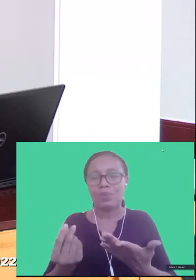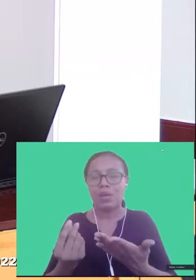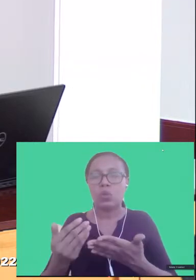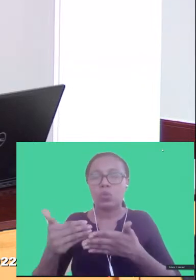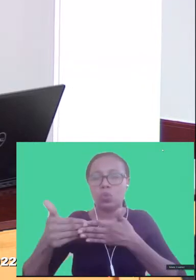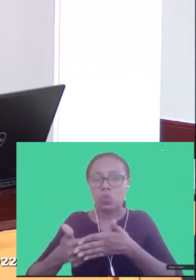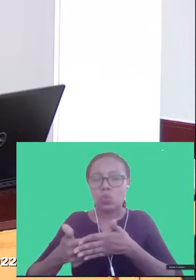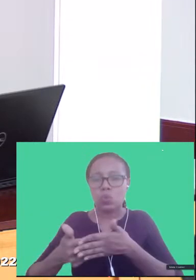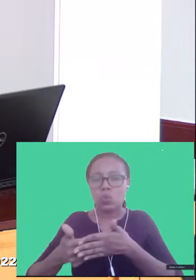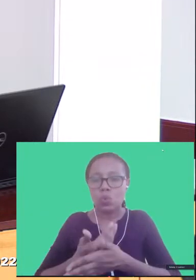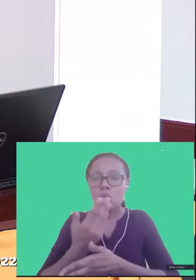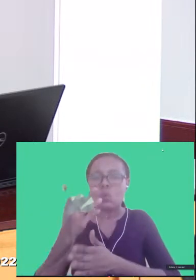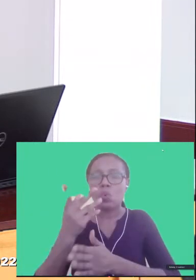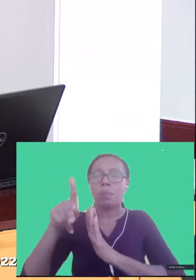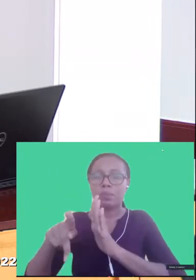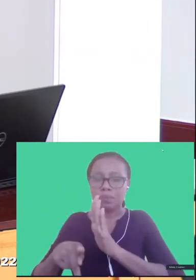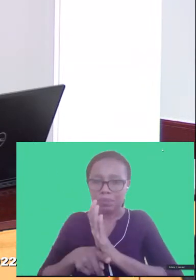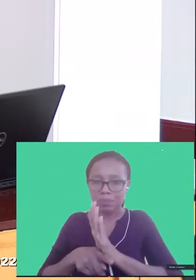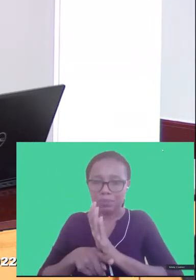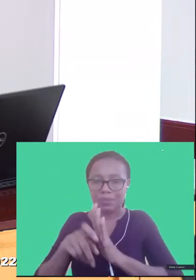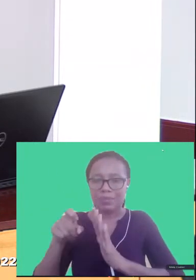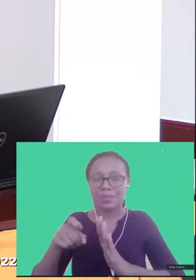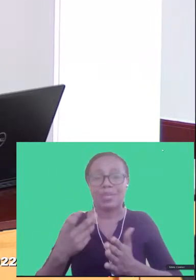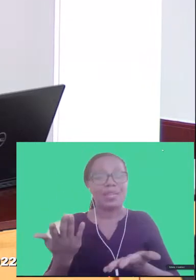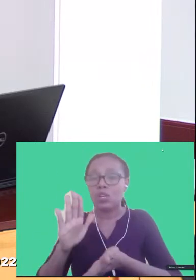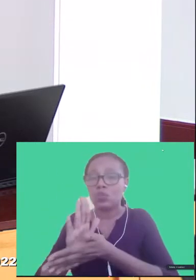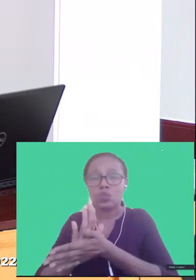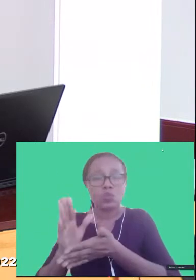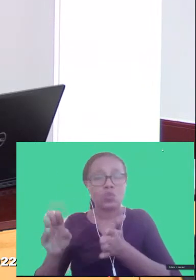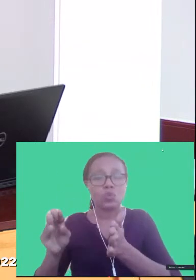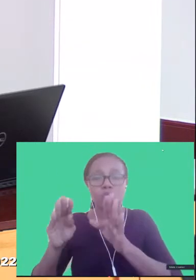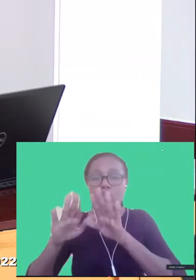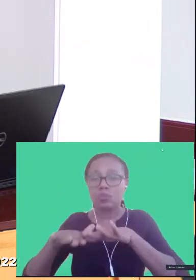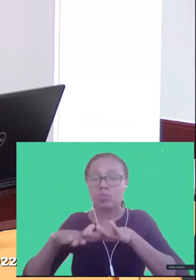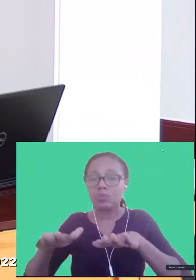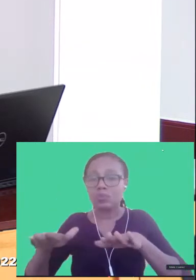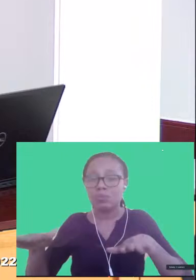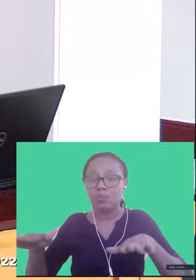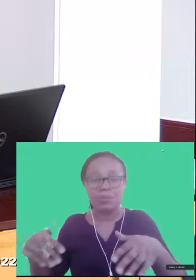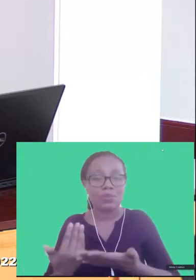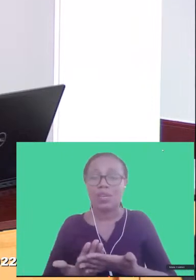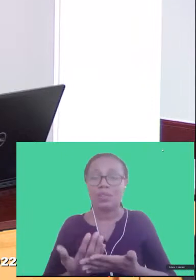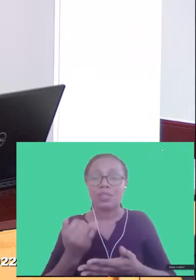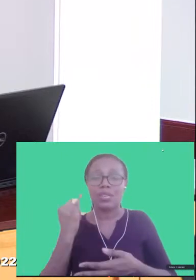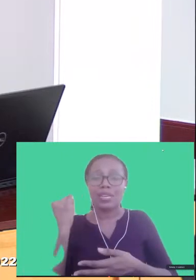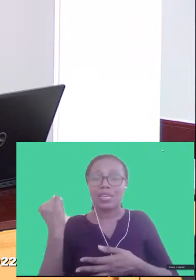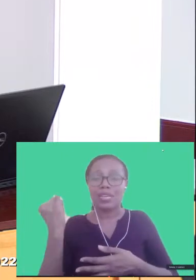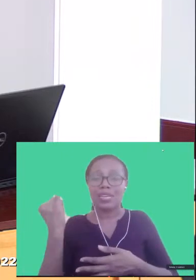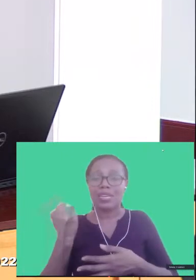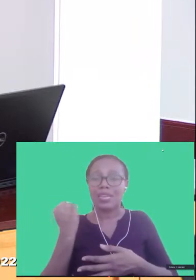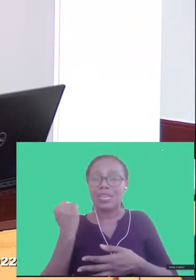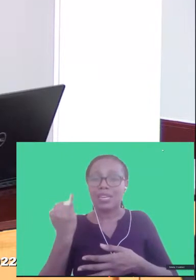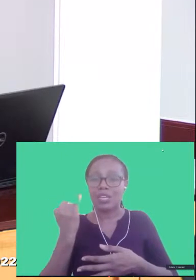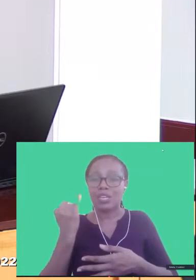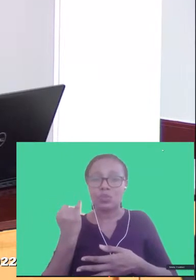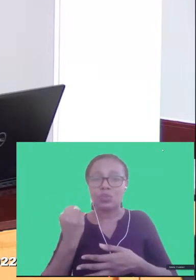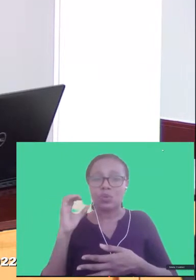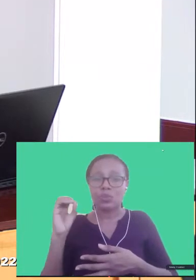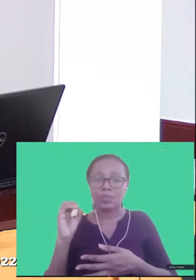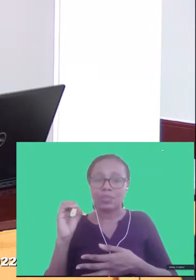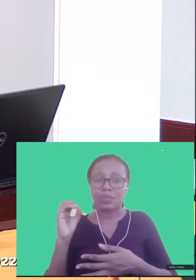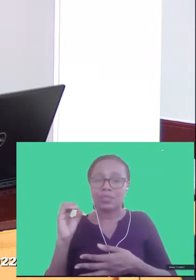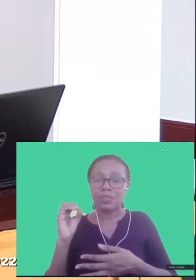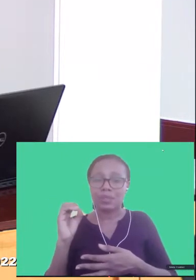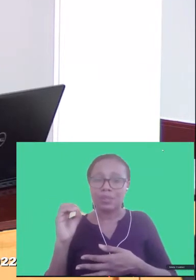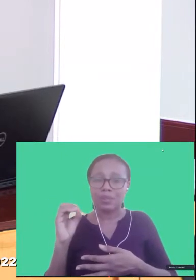persons working in the system, insurance companies, etc., need to understand where we're going. So this body of work will also continue in the new financial year.